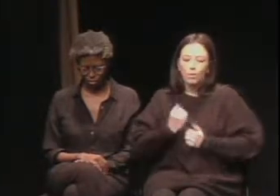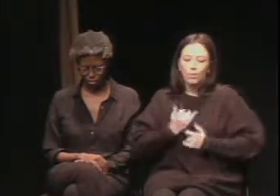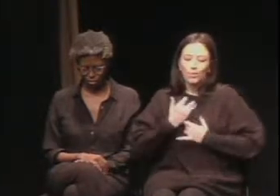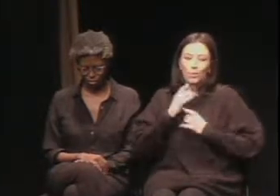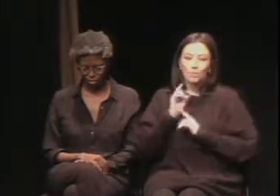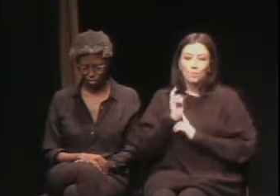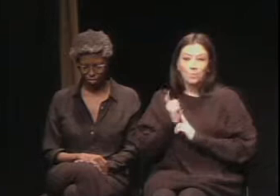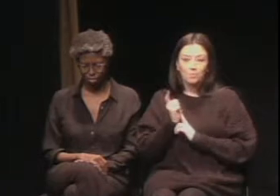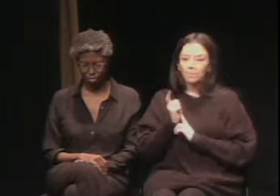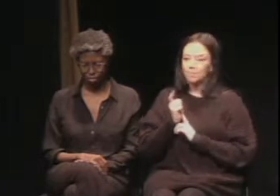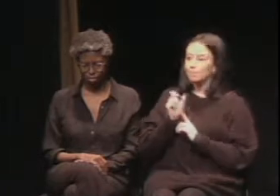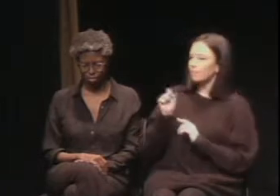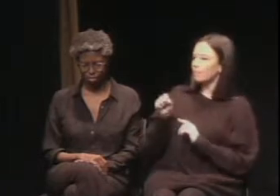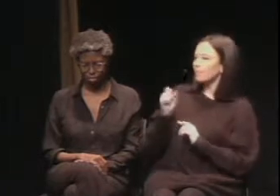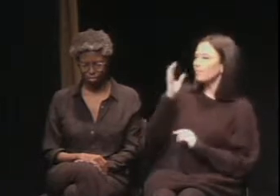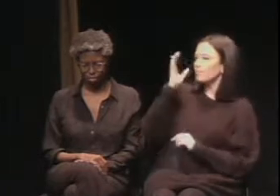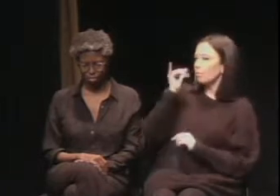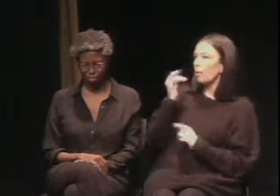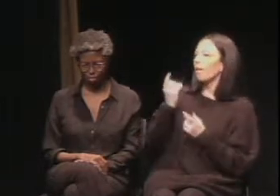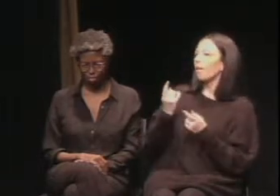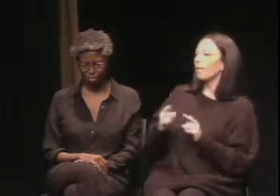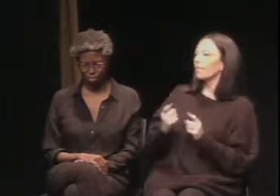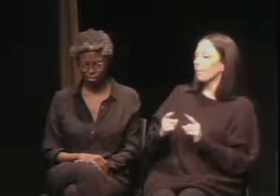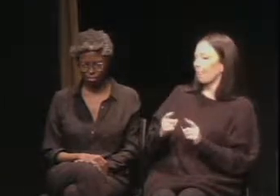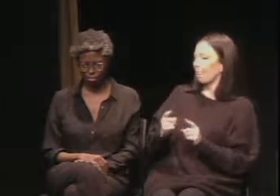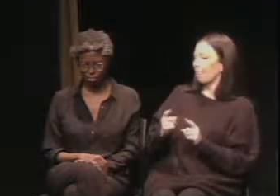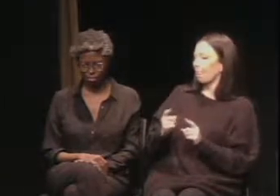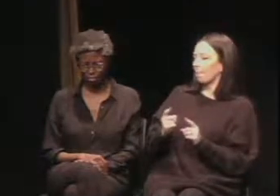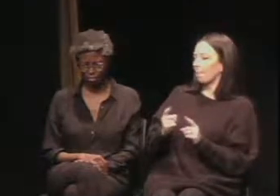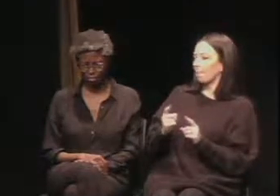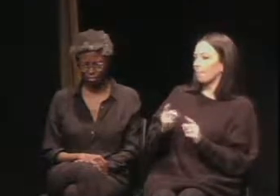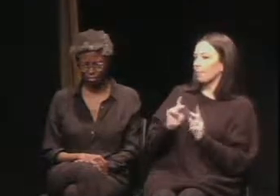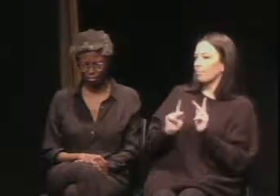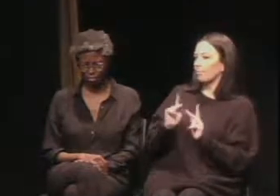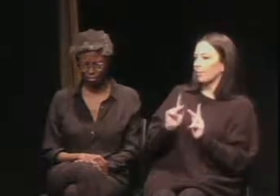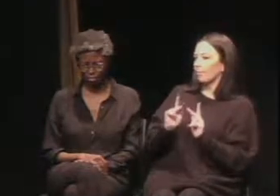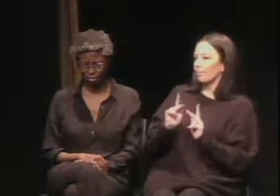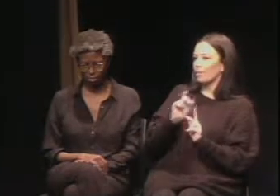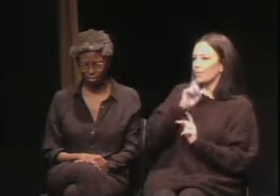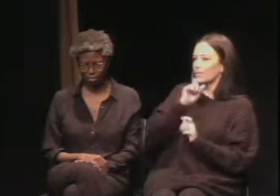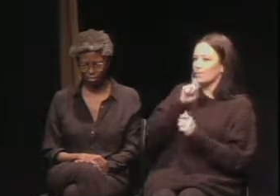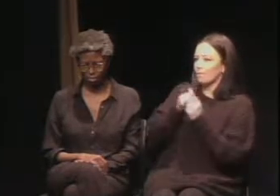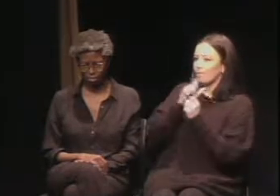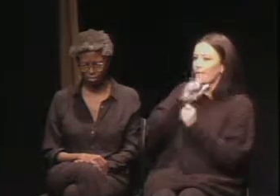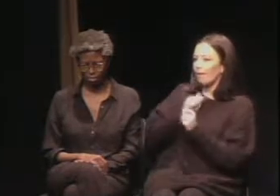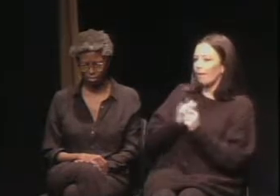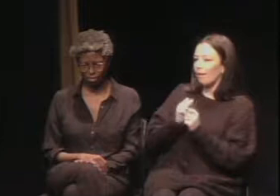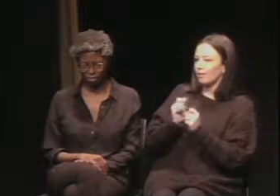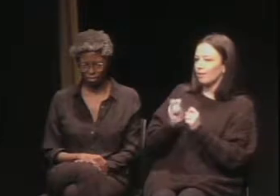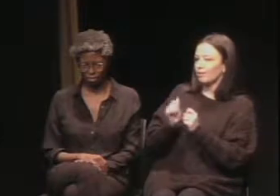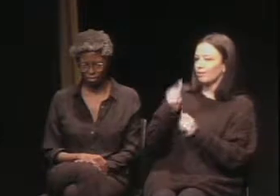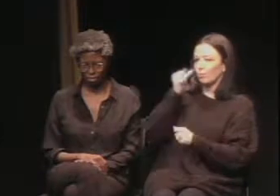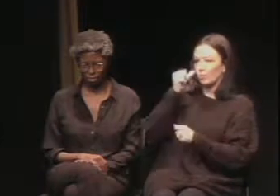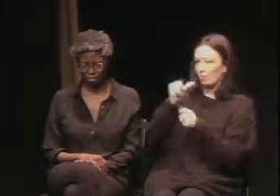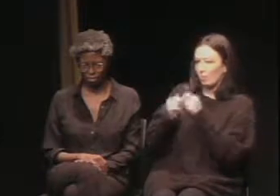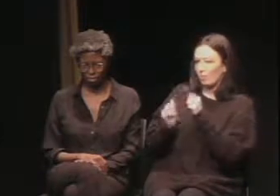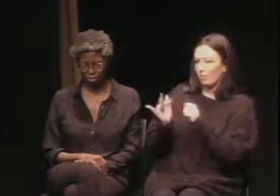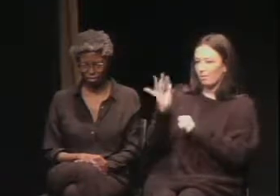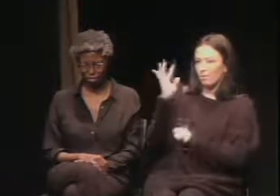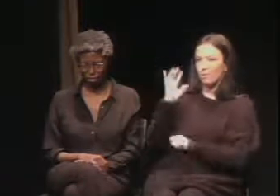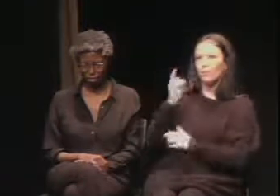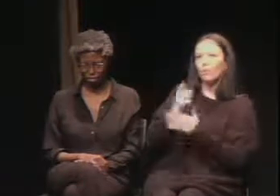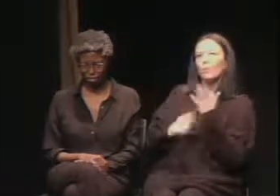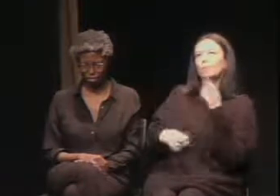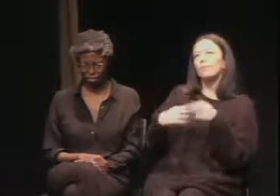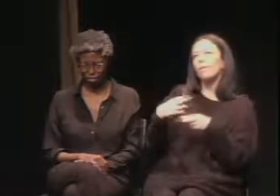moments. Yeah, because what happened was, and we, those of a certain age will remember the when sort of, what is